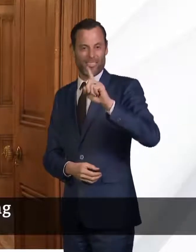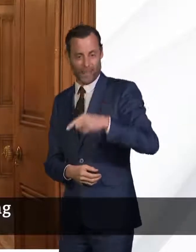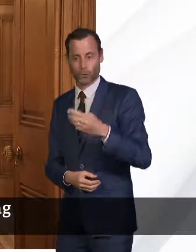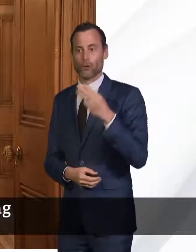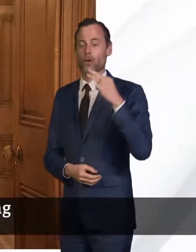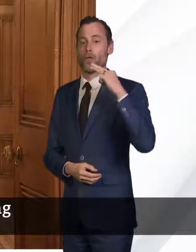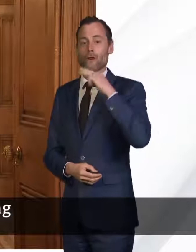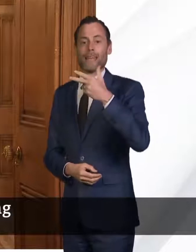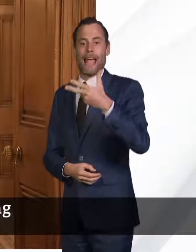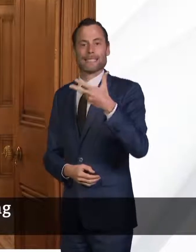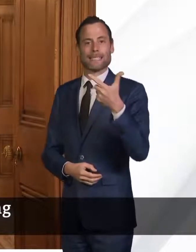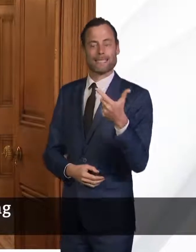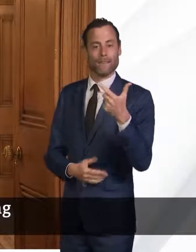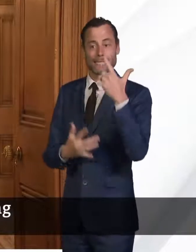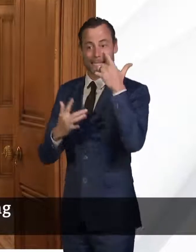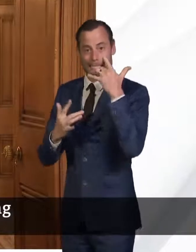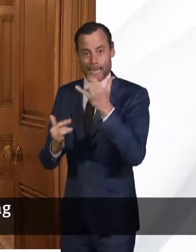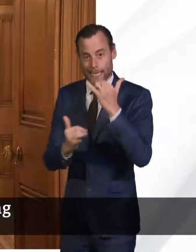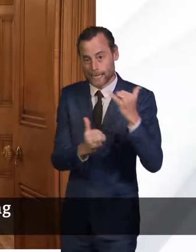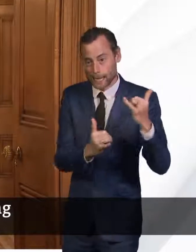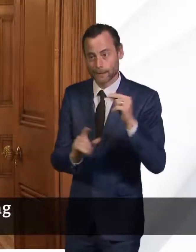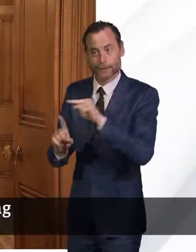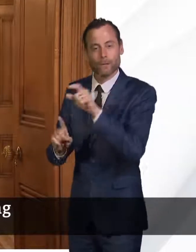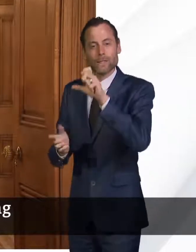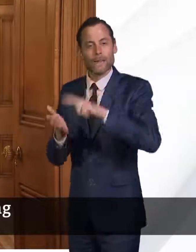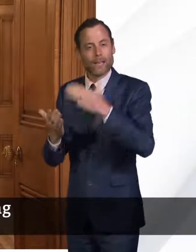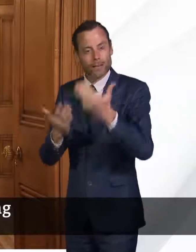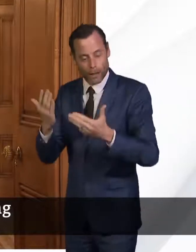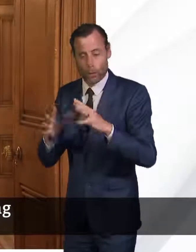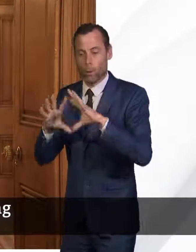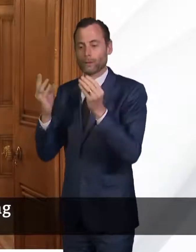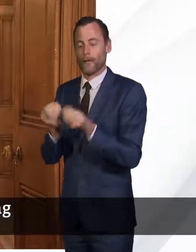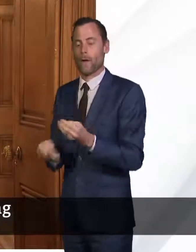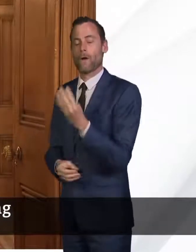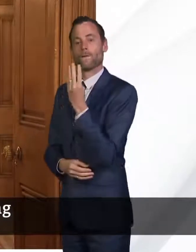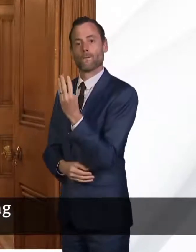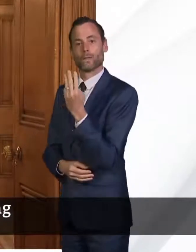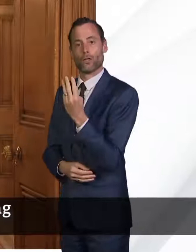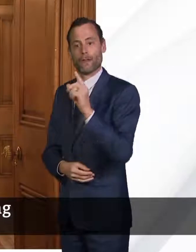763,387 tests for coronavirus so far in the UK, including